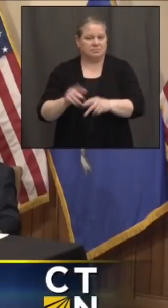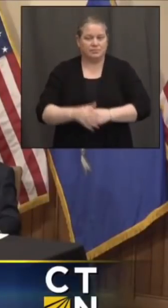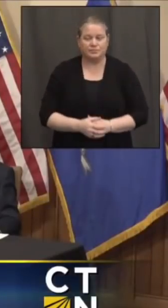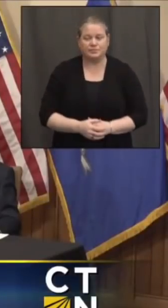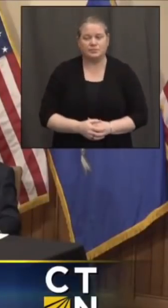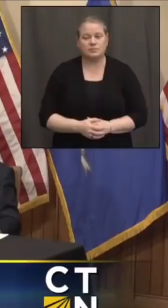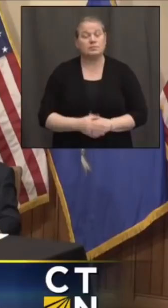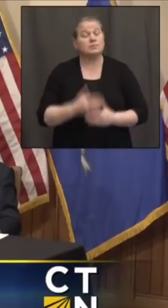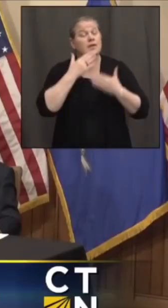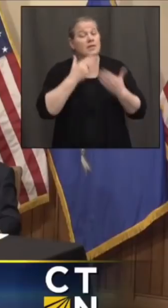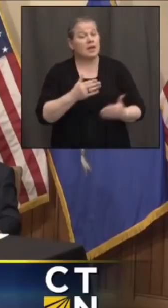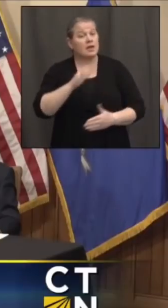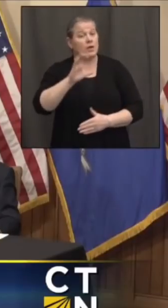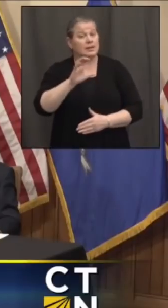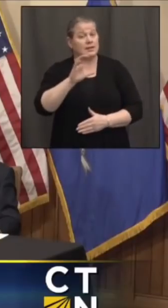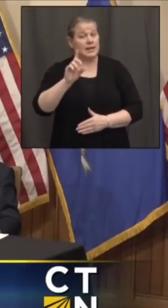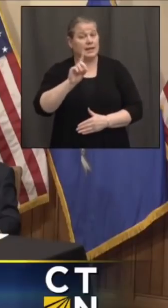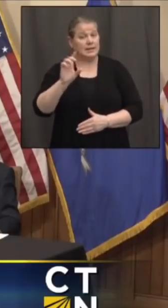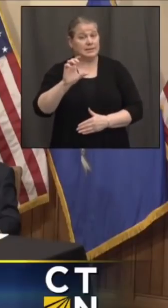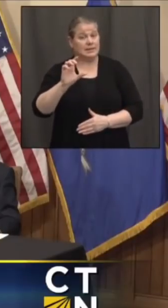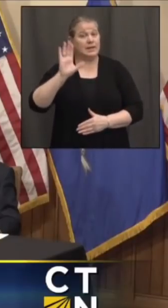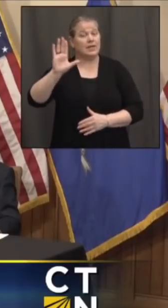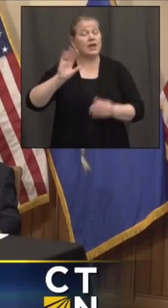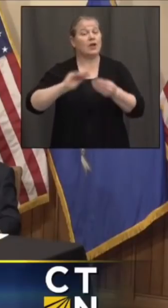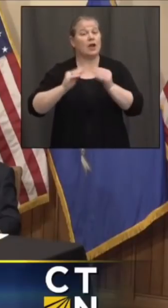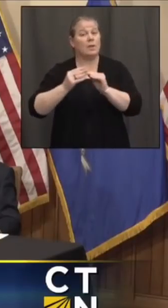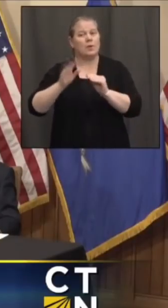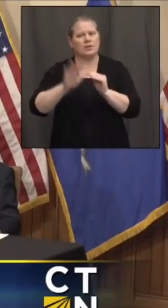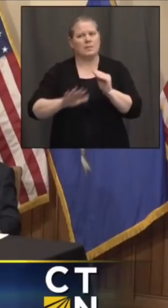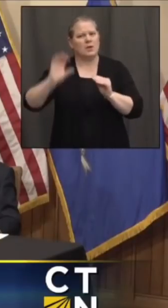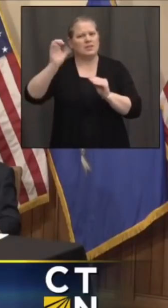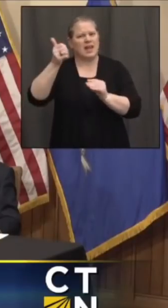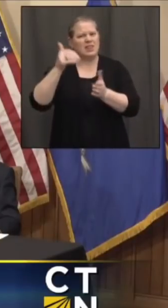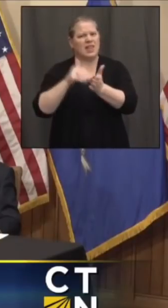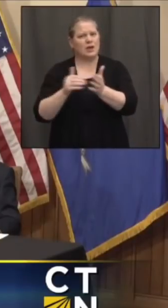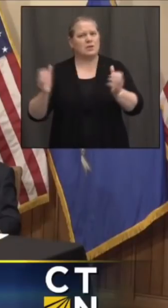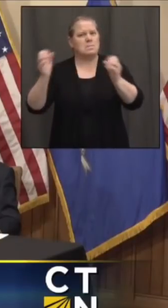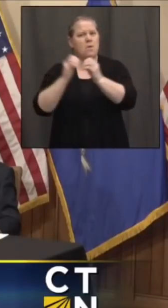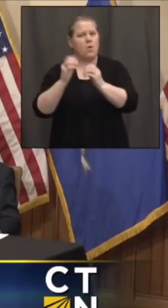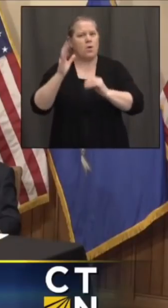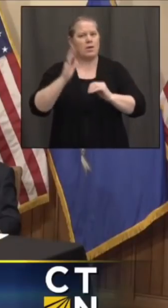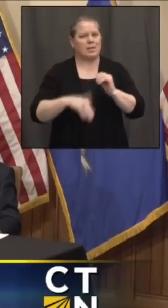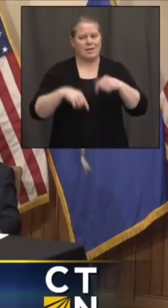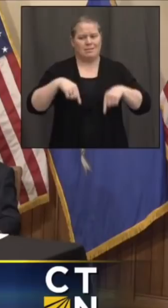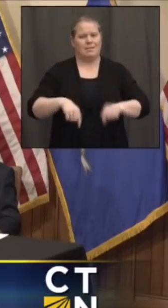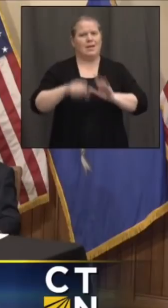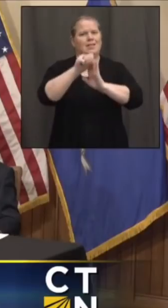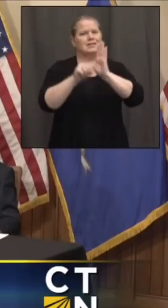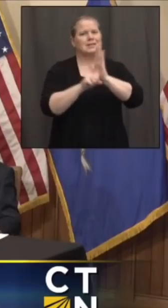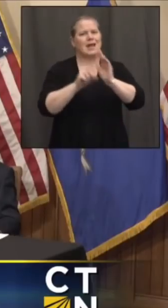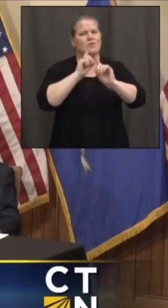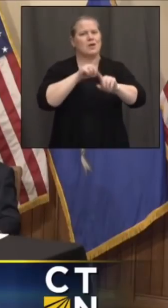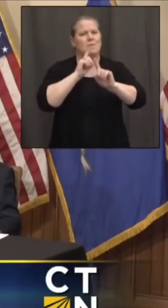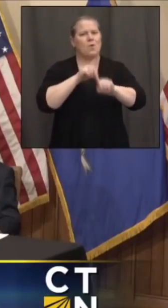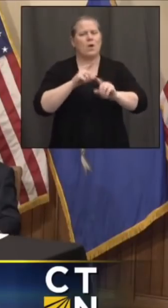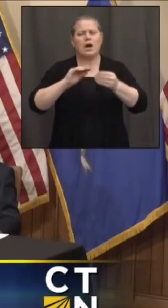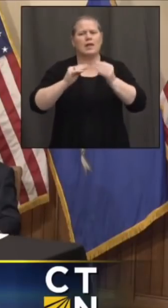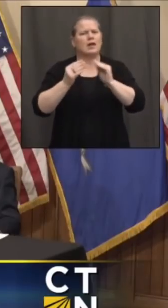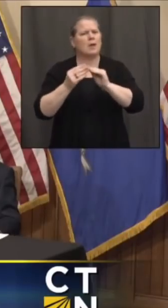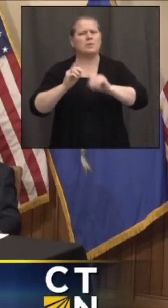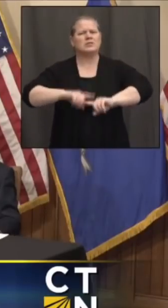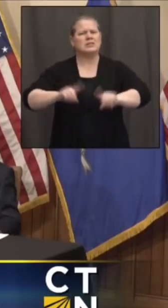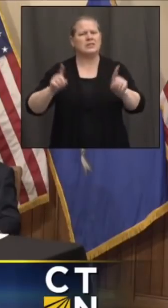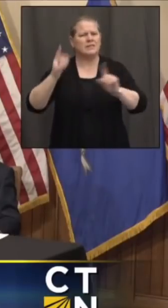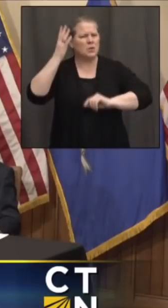more vaccines administered than the state's number reported earlier on. Do we know why the numbers are different? We've kind of seen that for a couple of